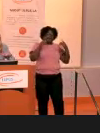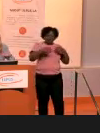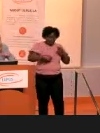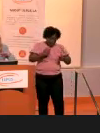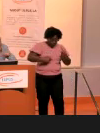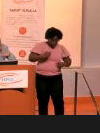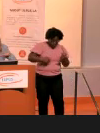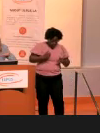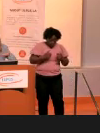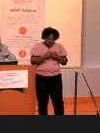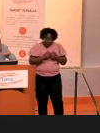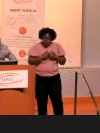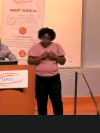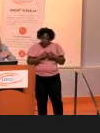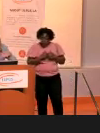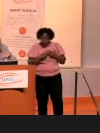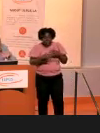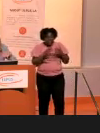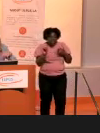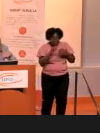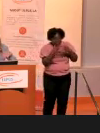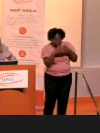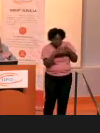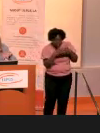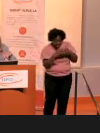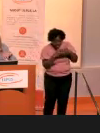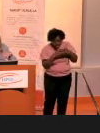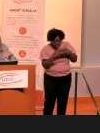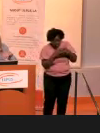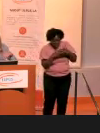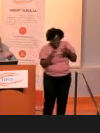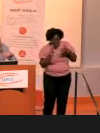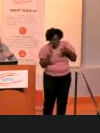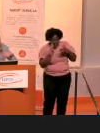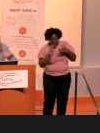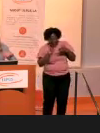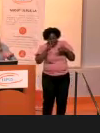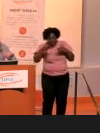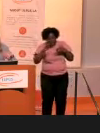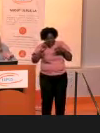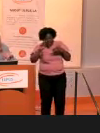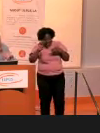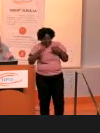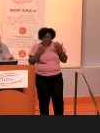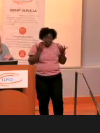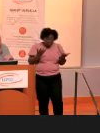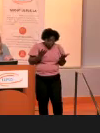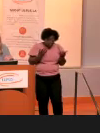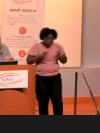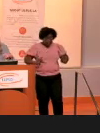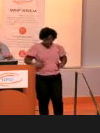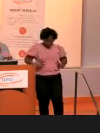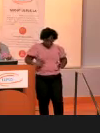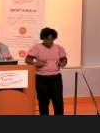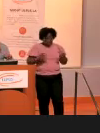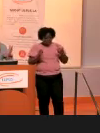maybe a little bit more effective at getting rid of tissue level B lymphocytes. So are we going to be a little bit better at getting rid of the B lymphocytes in the kidneys